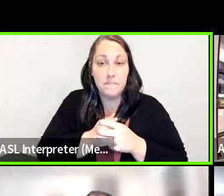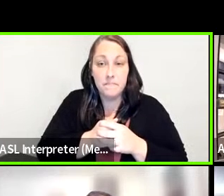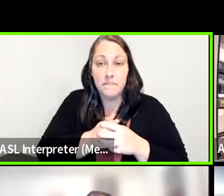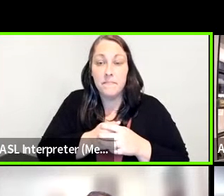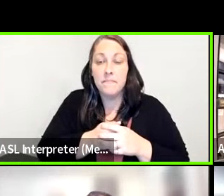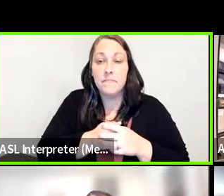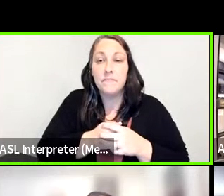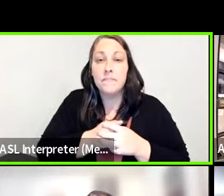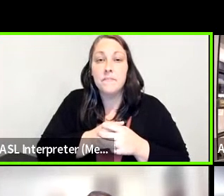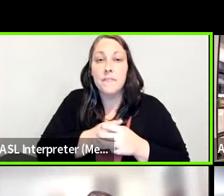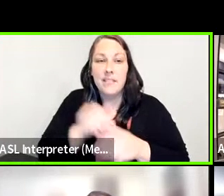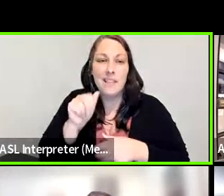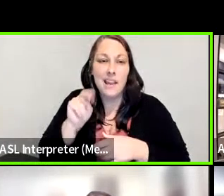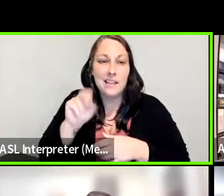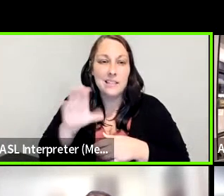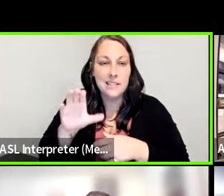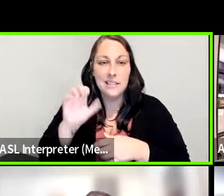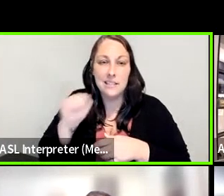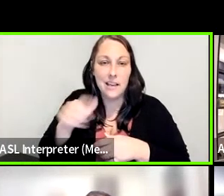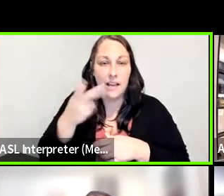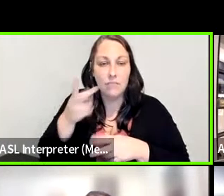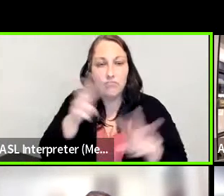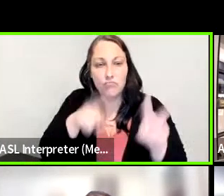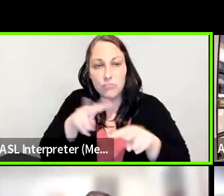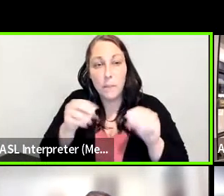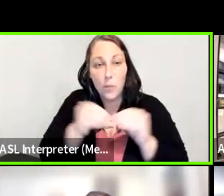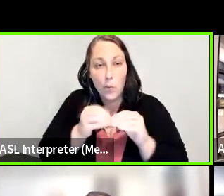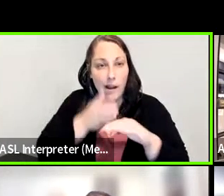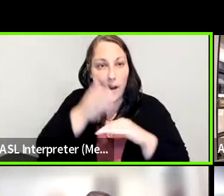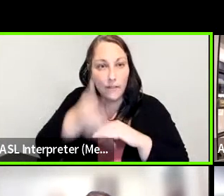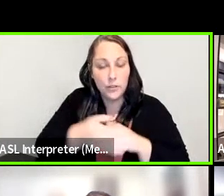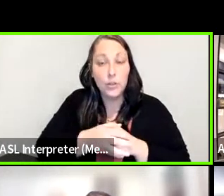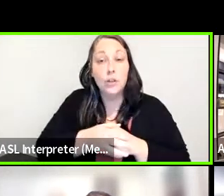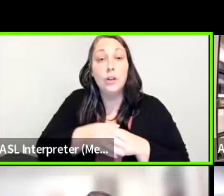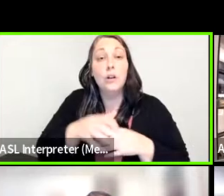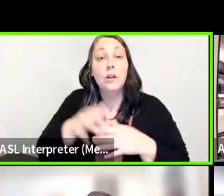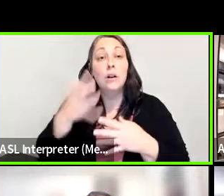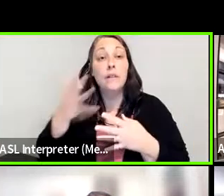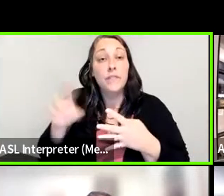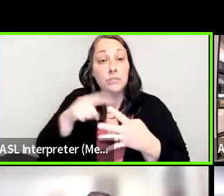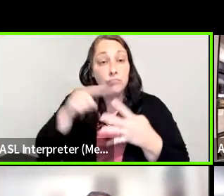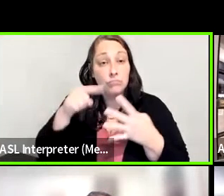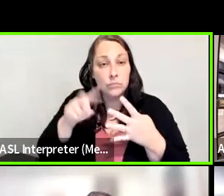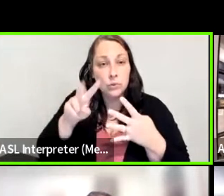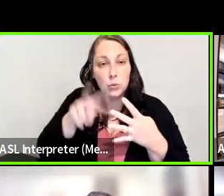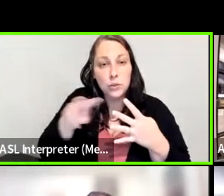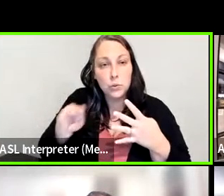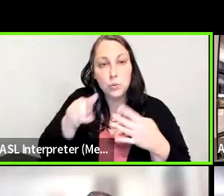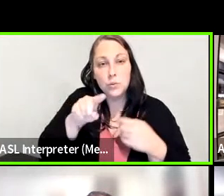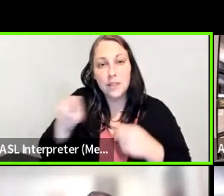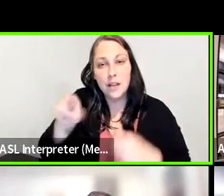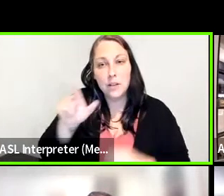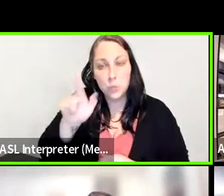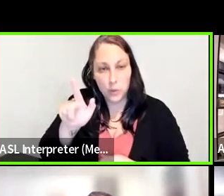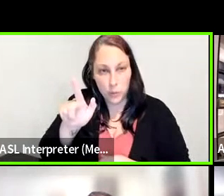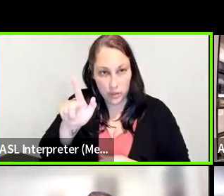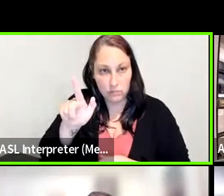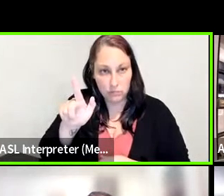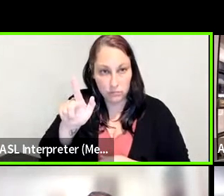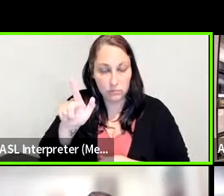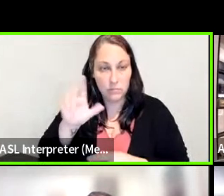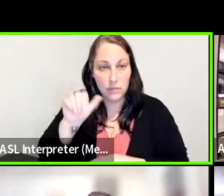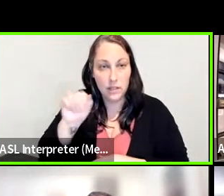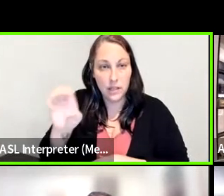that afterwards. After they go, we're going to chat a little about zoning commission case 22-21, which is a